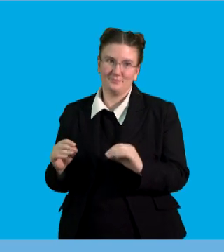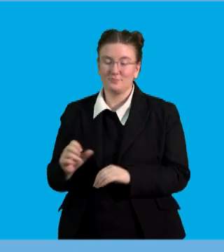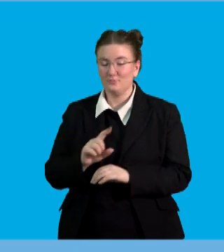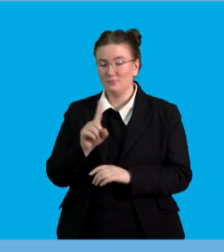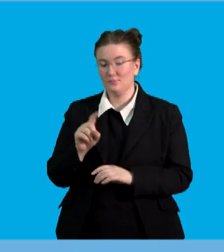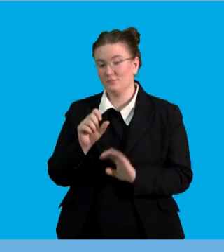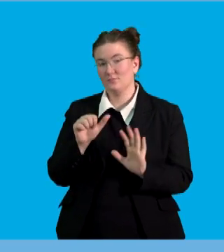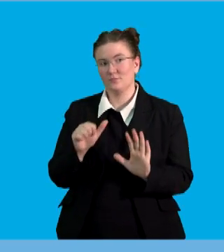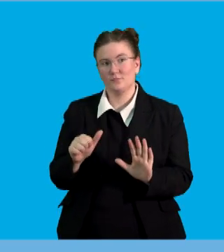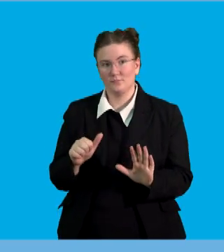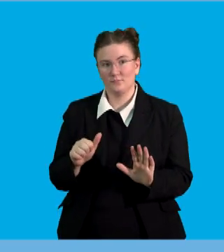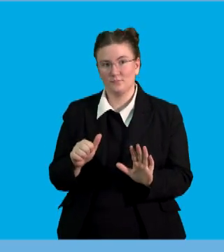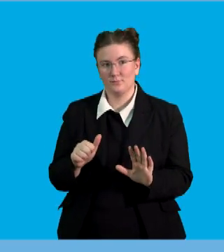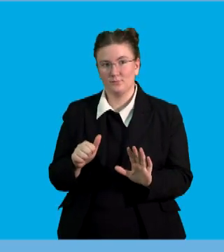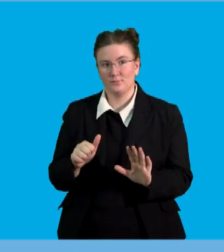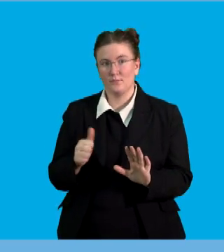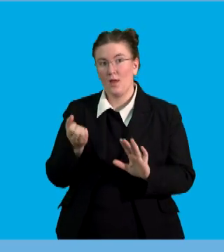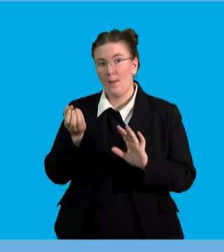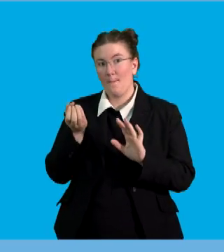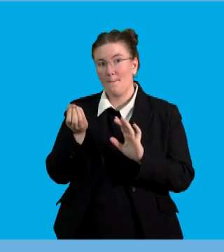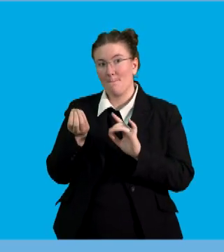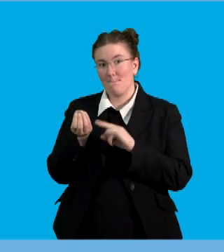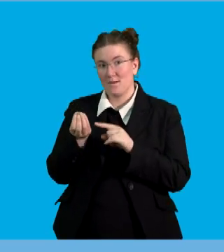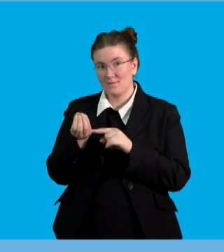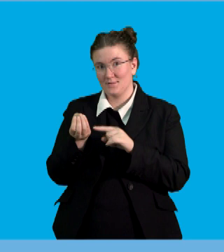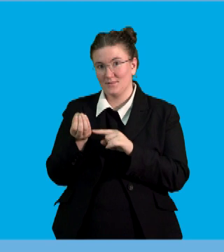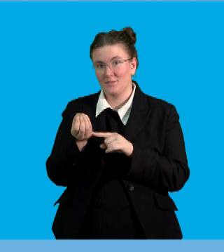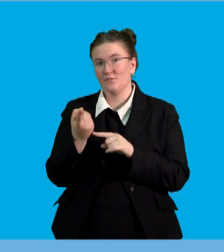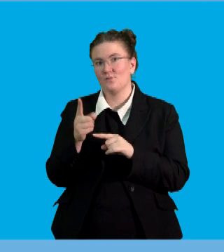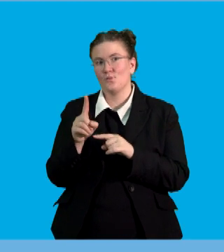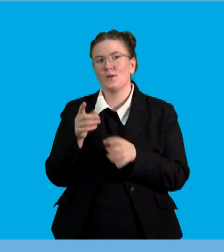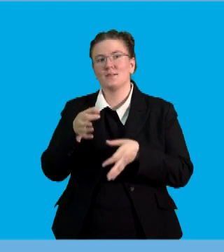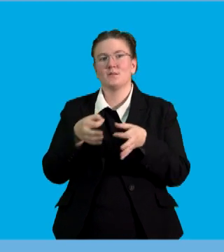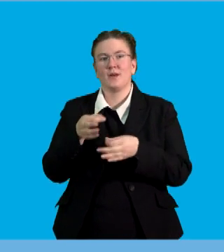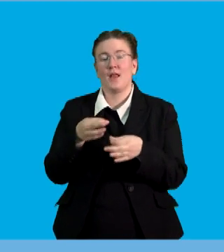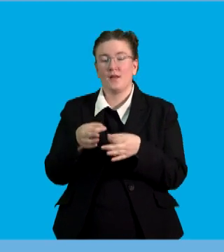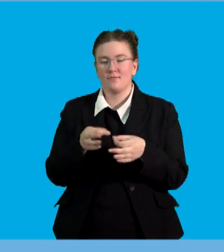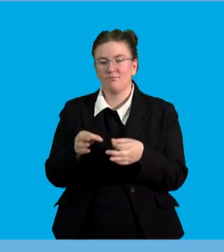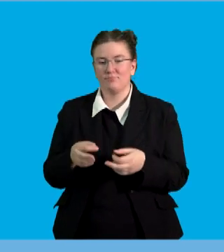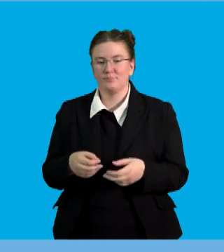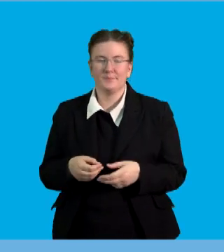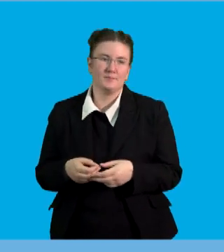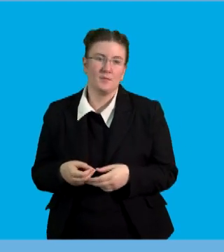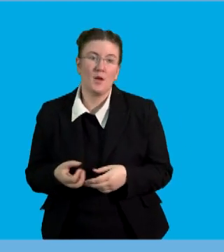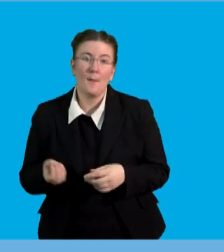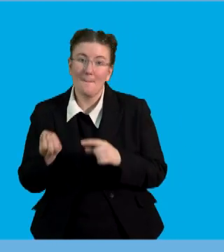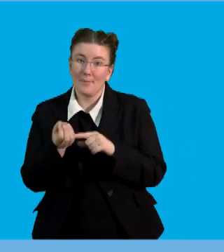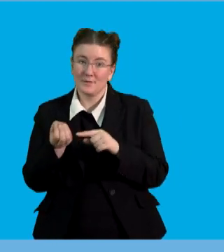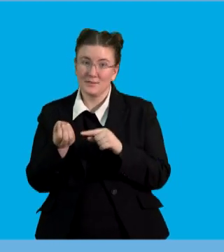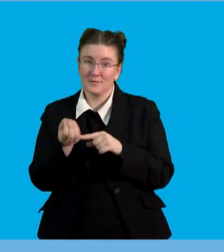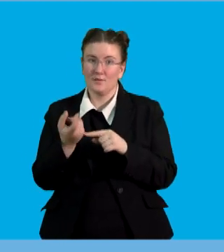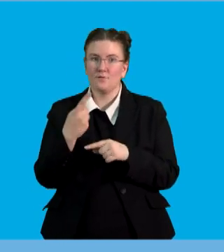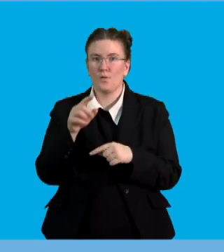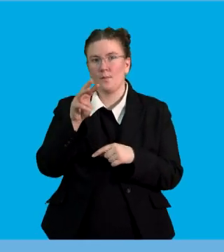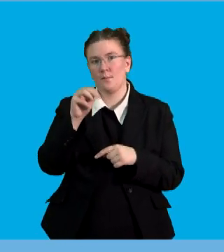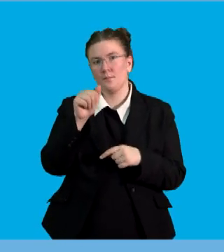Now, question 6. Use the particle model of matter to explain why solids. So remember, we are using the particle